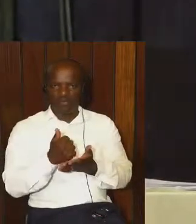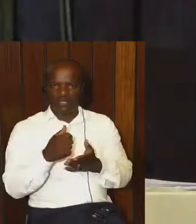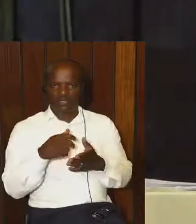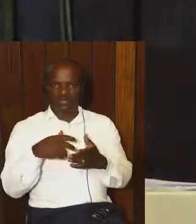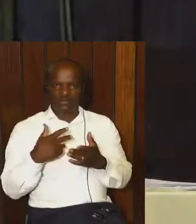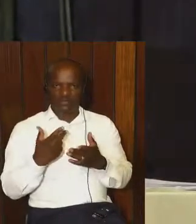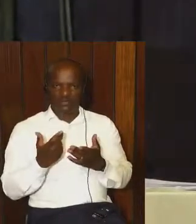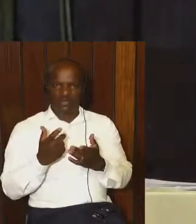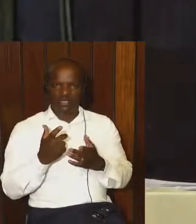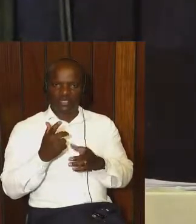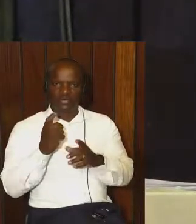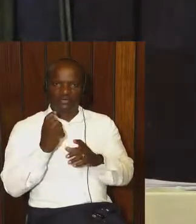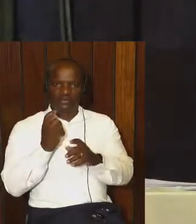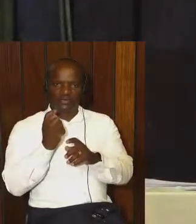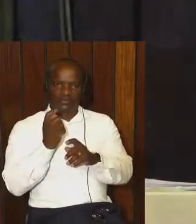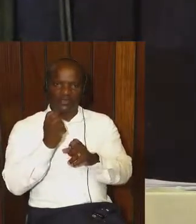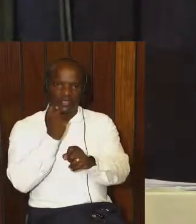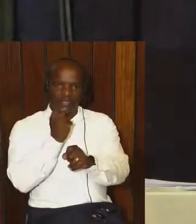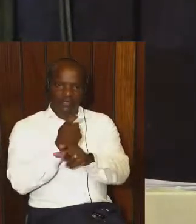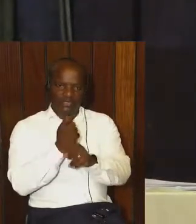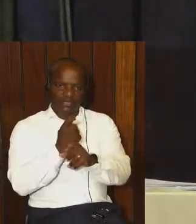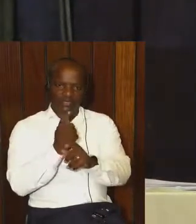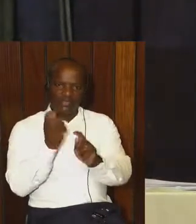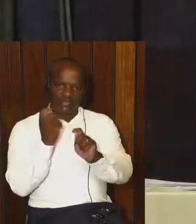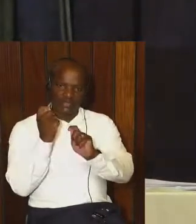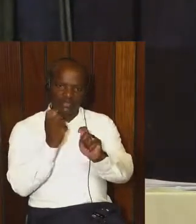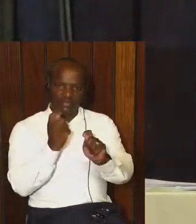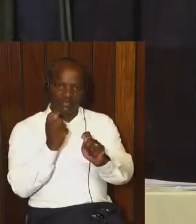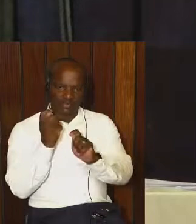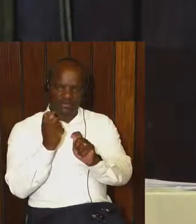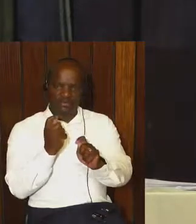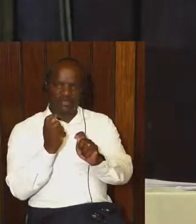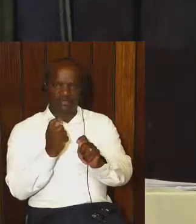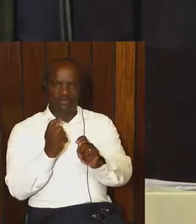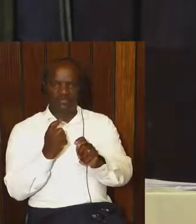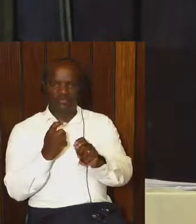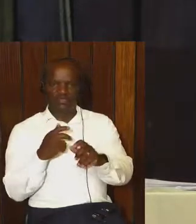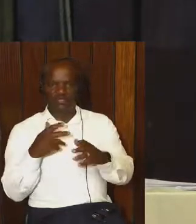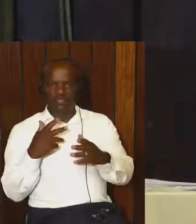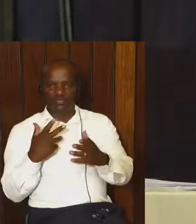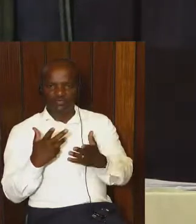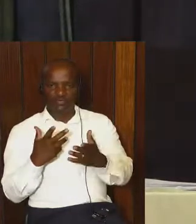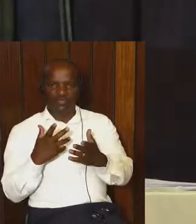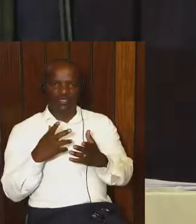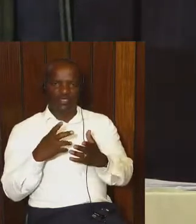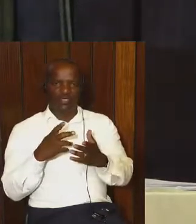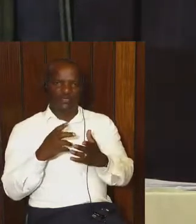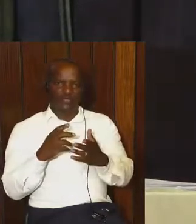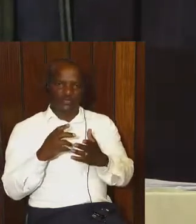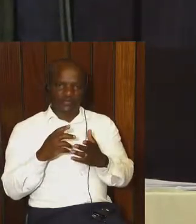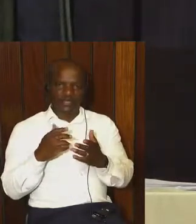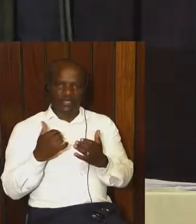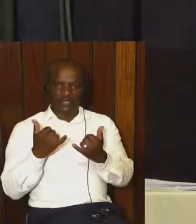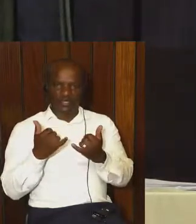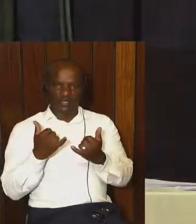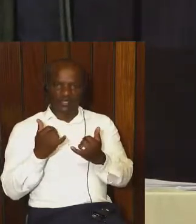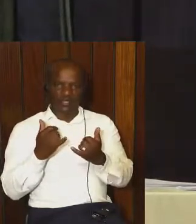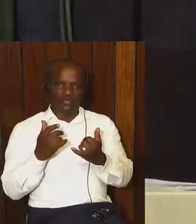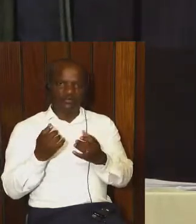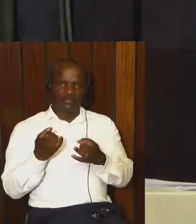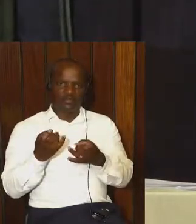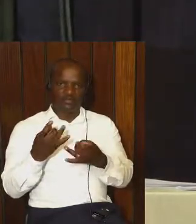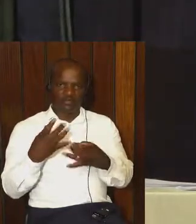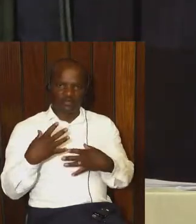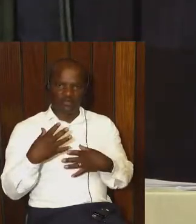board? They've approved the design and everything? And are we being told that PRASA is now currently fully